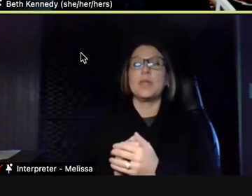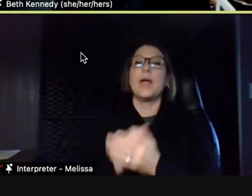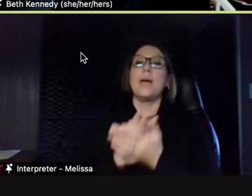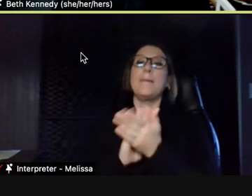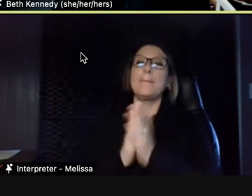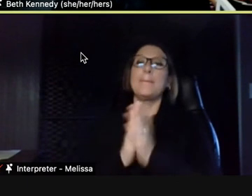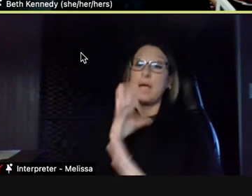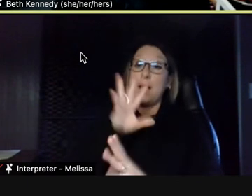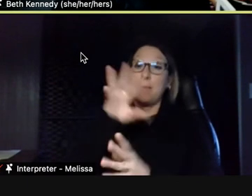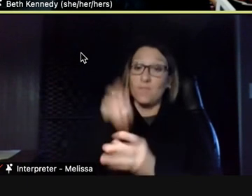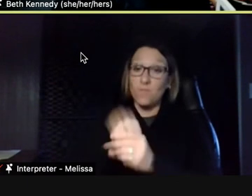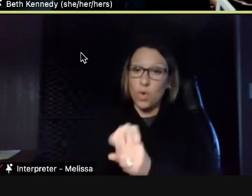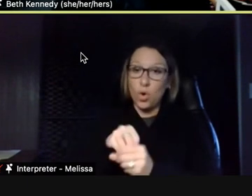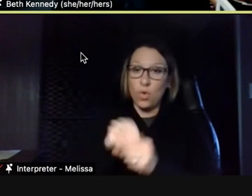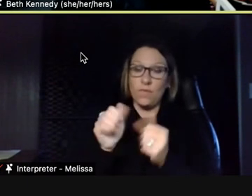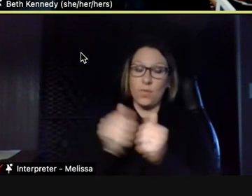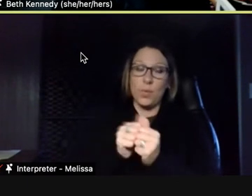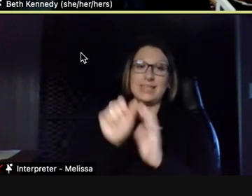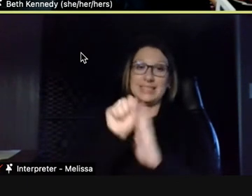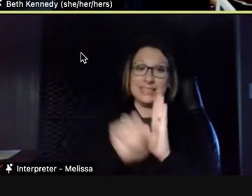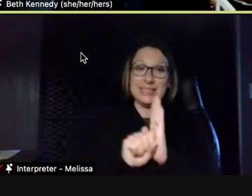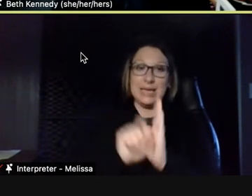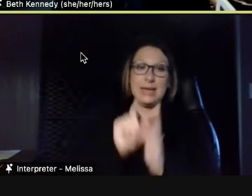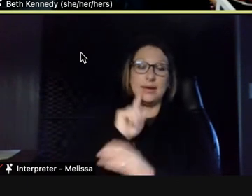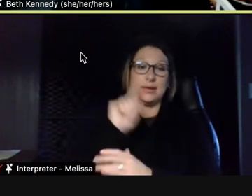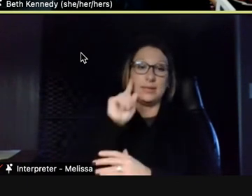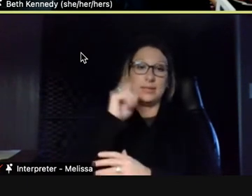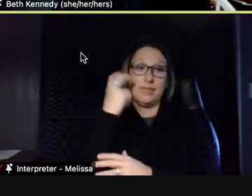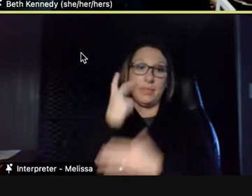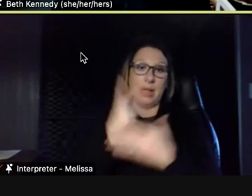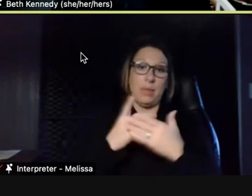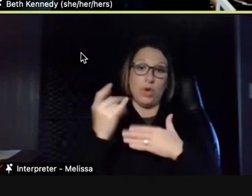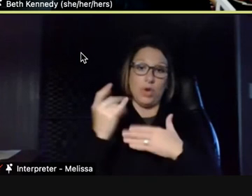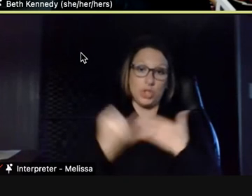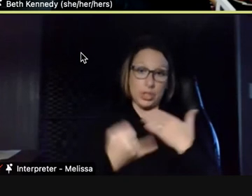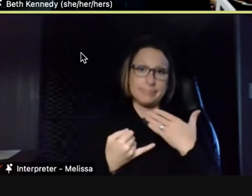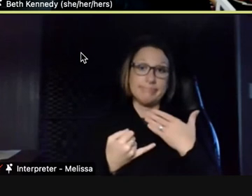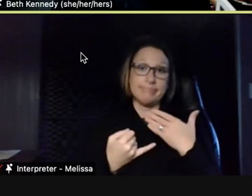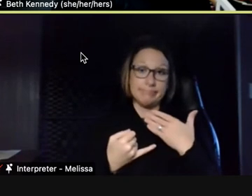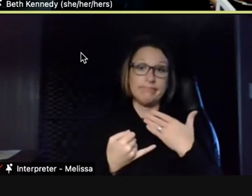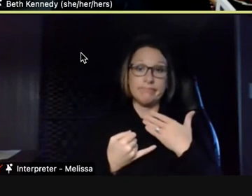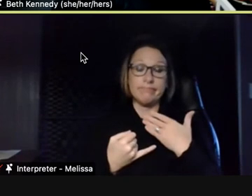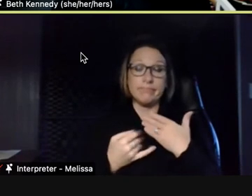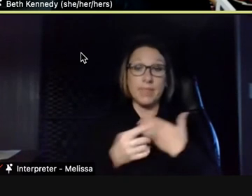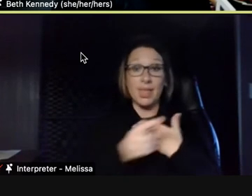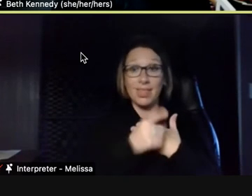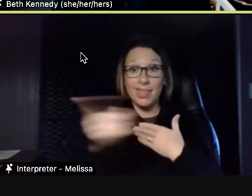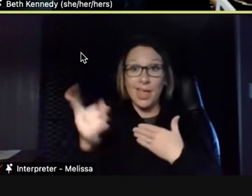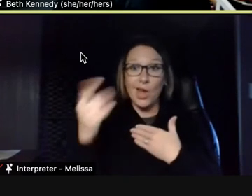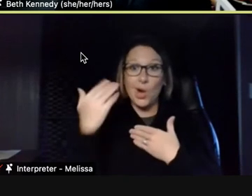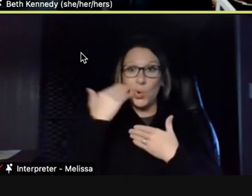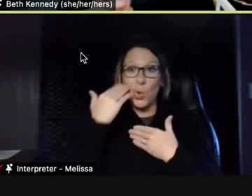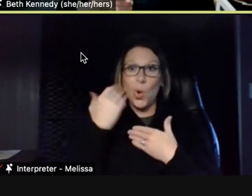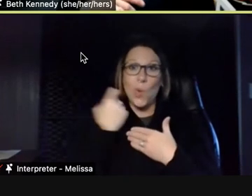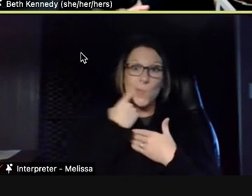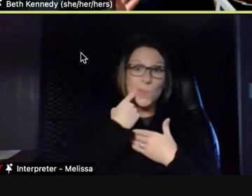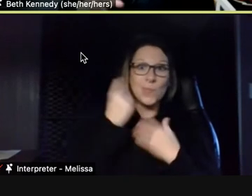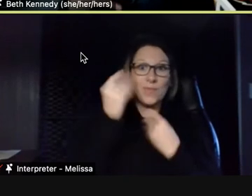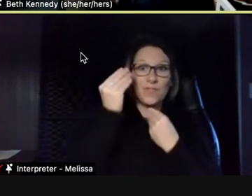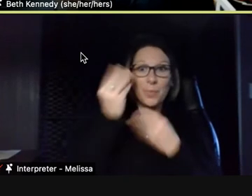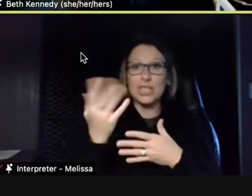your state deafblind project, because they're going to know the latest and greatest on